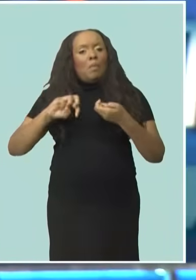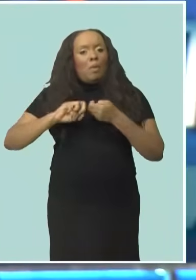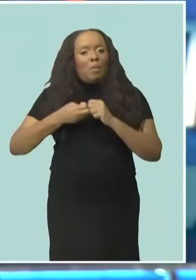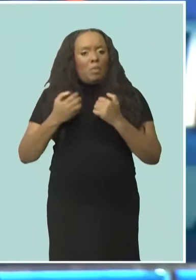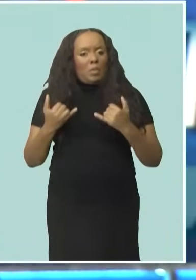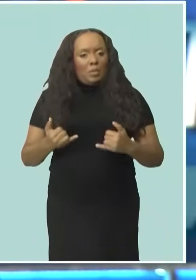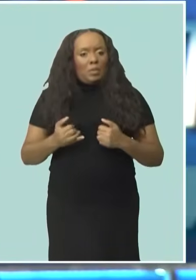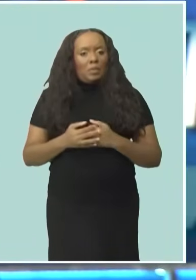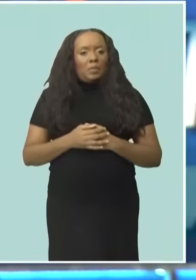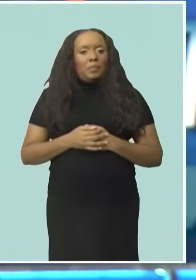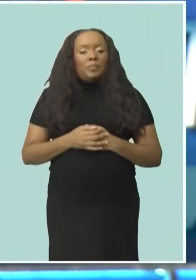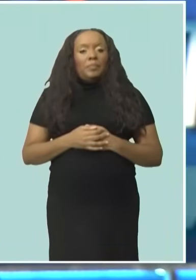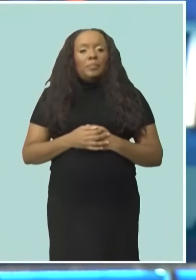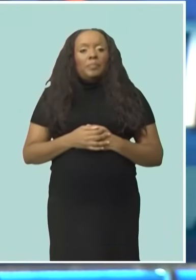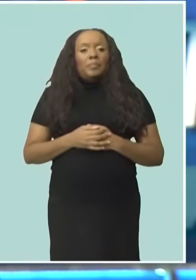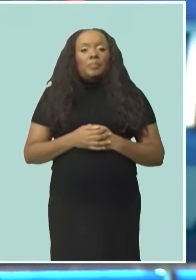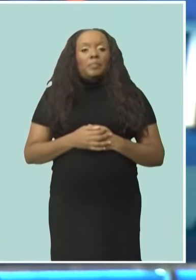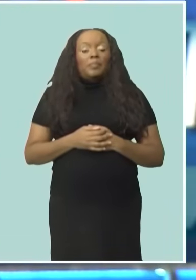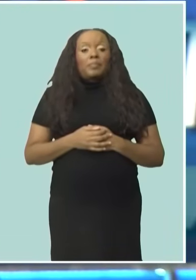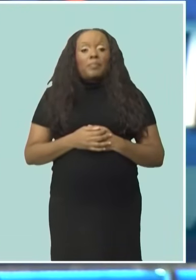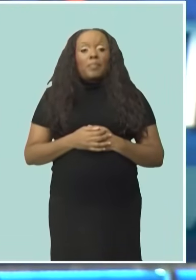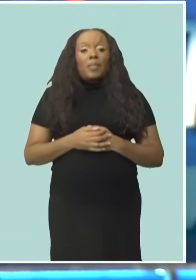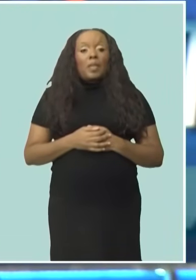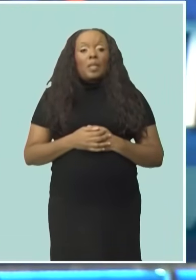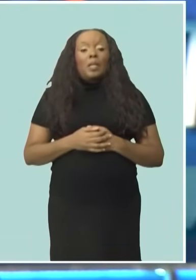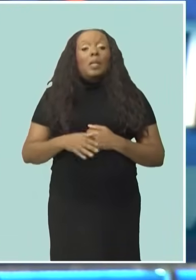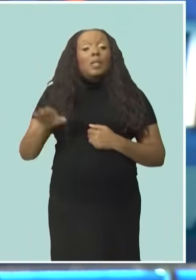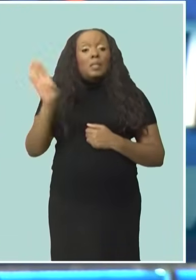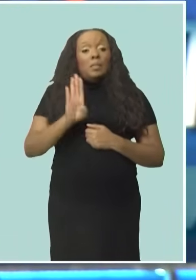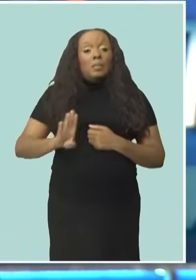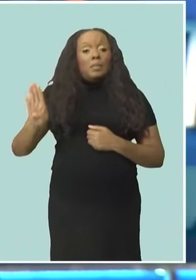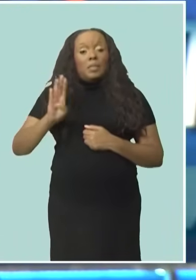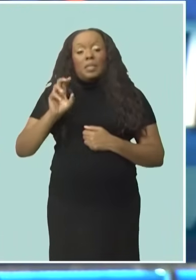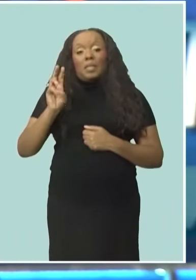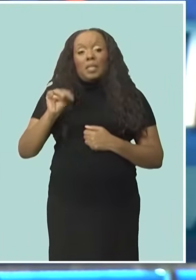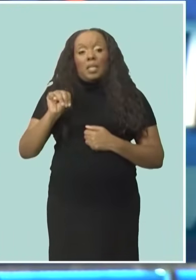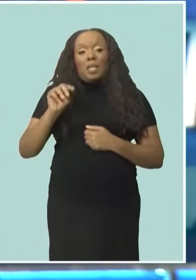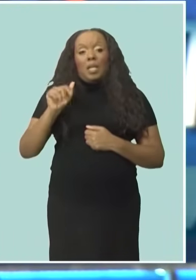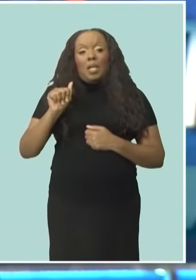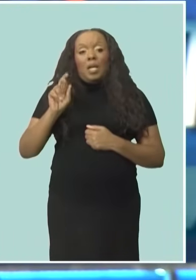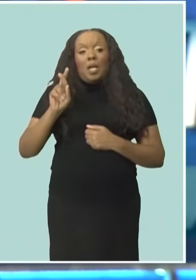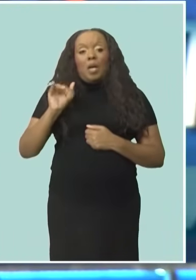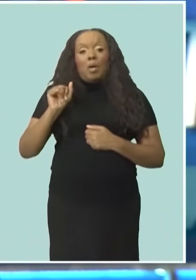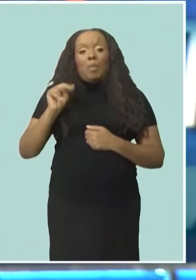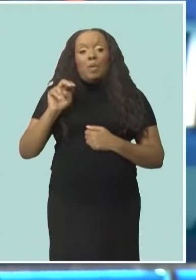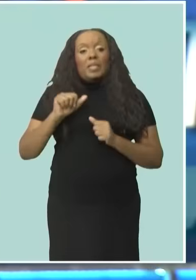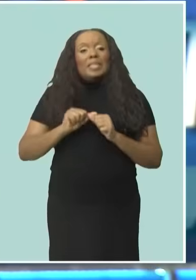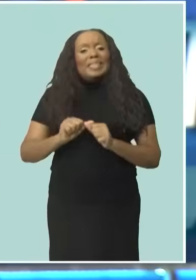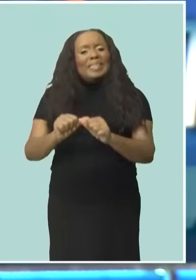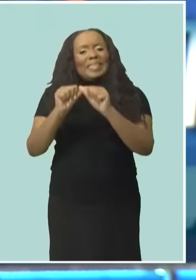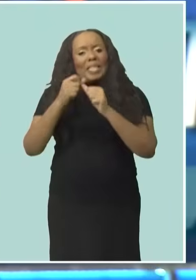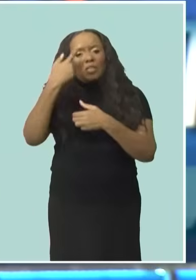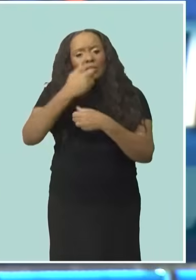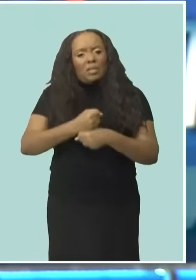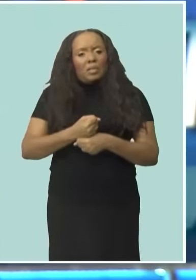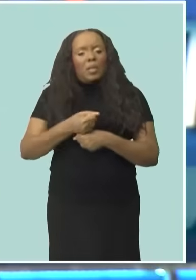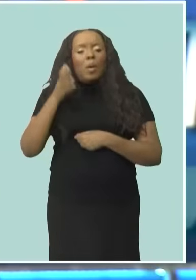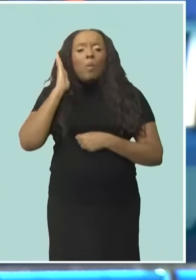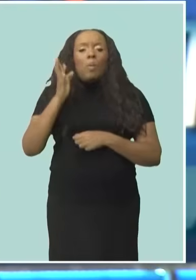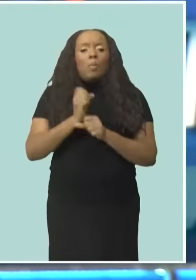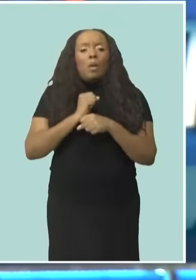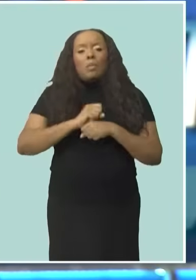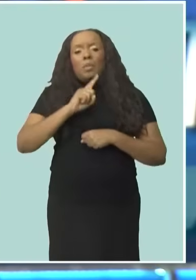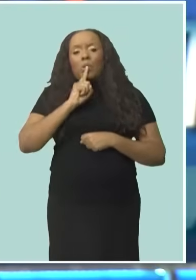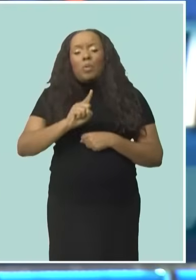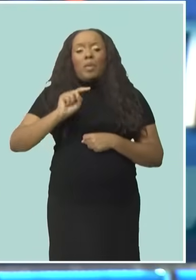PM Mottley adds the Barbados Marine Sustainability Trust will also seek to ensure 30% of the island's marine